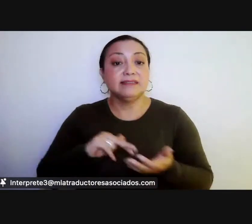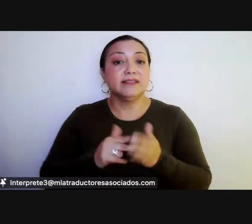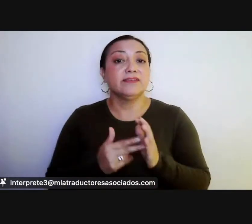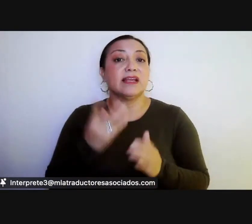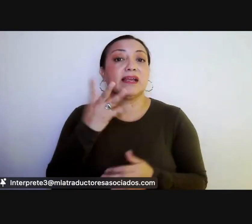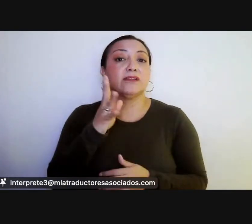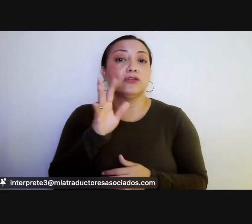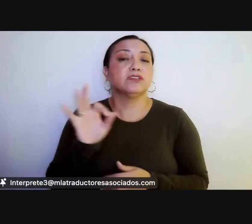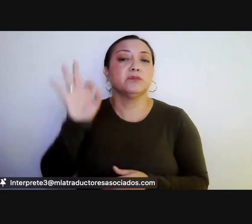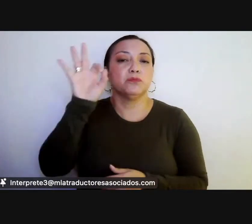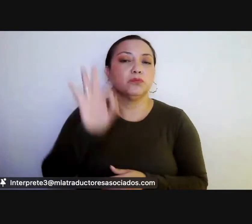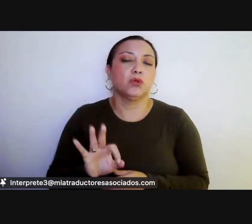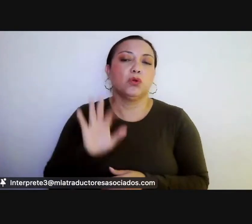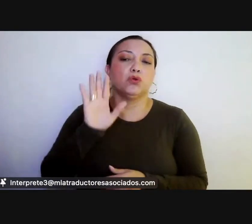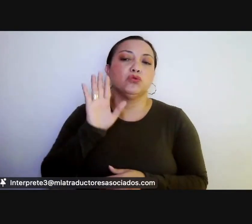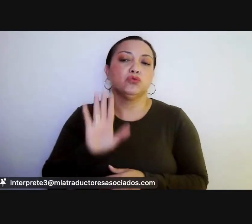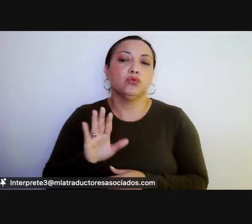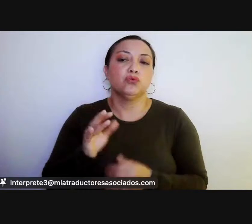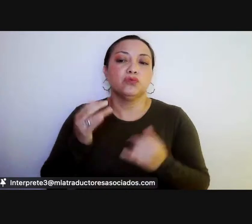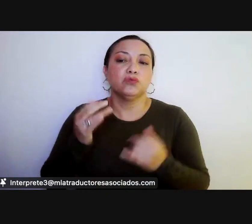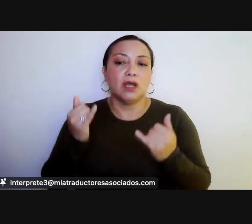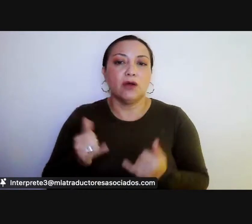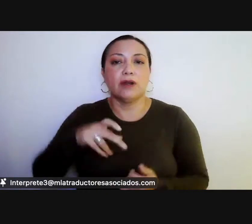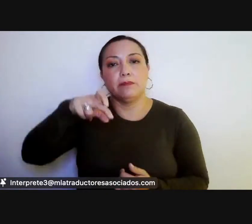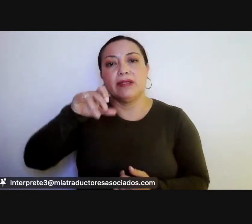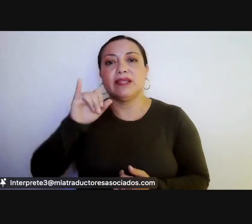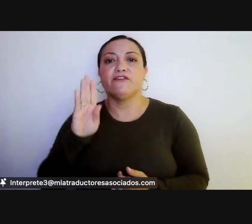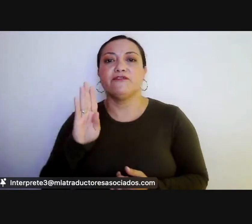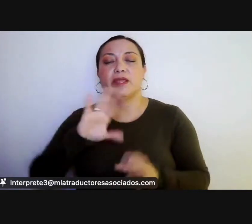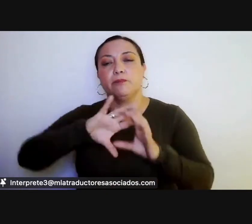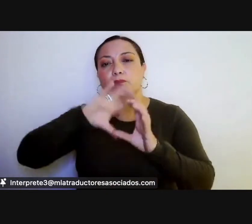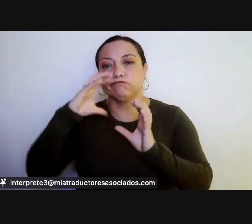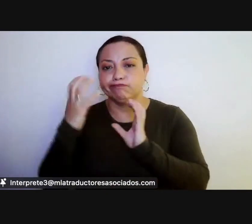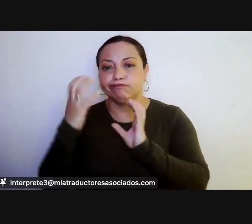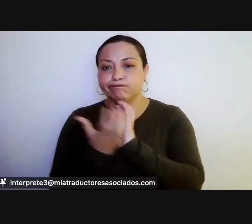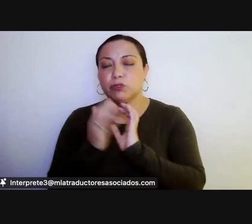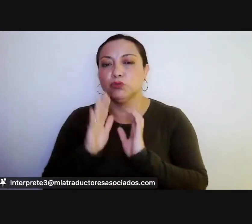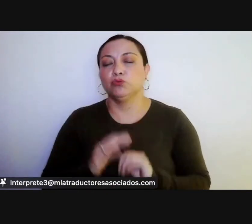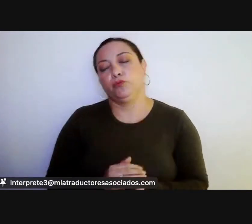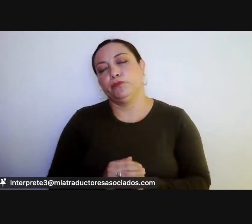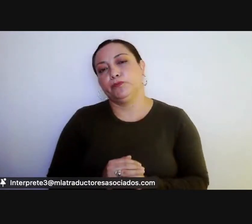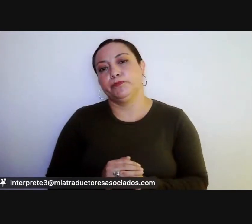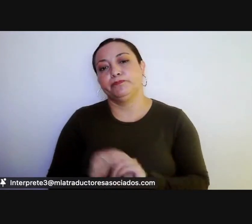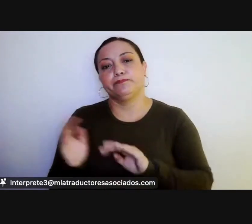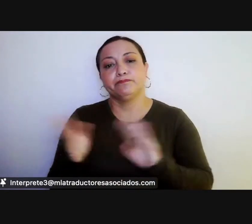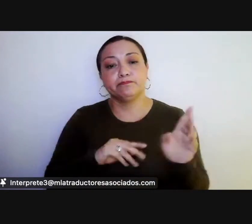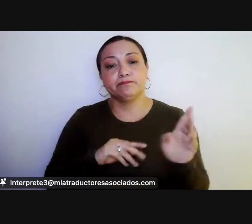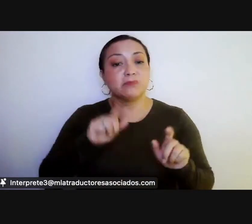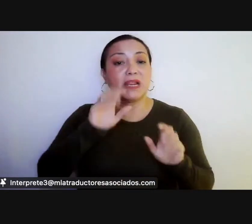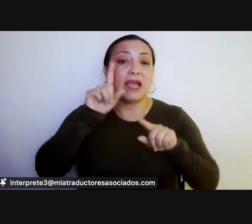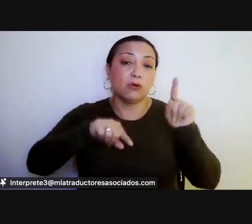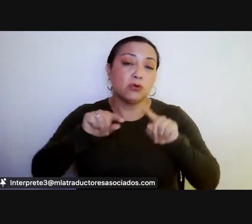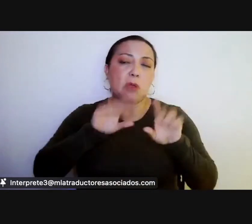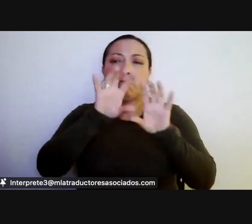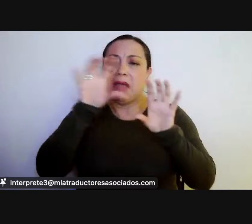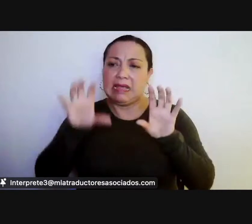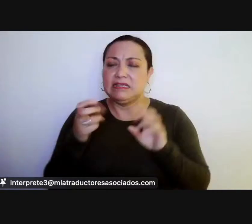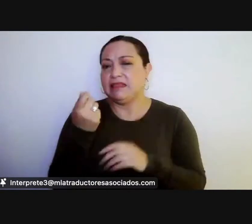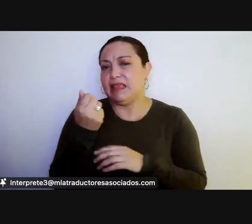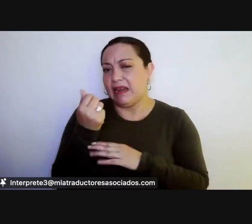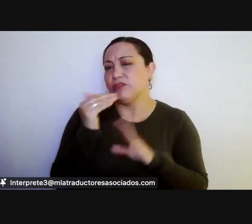$17,000 million in income that wouldn't be created at global level. In countries